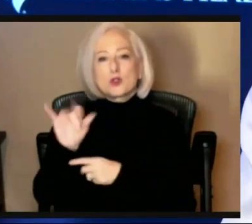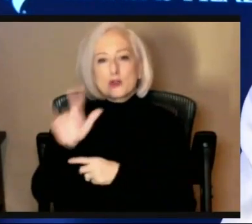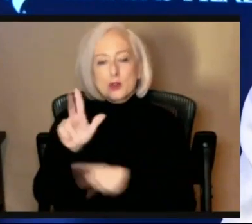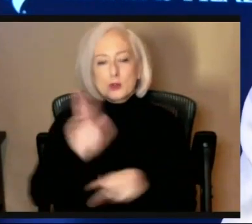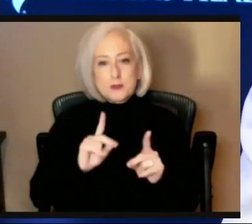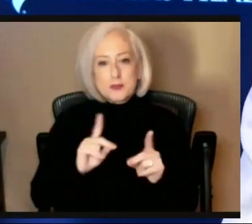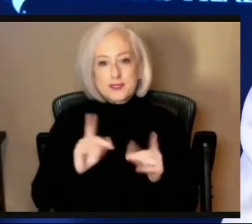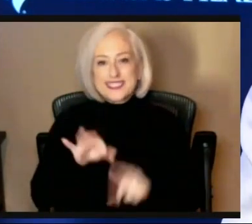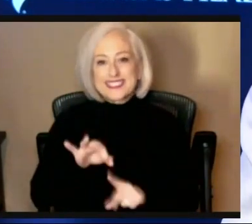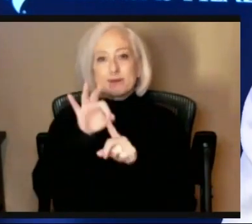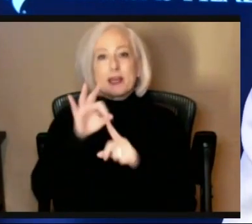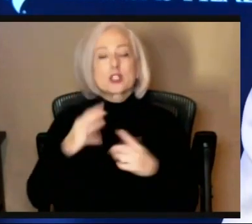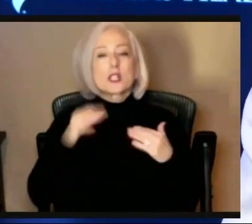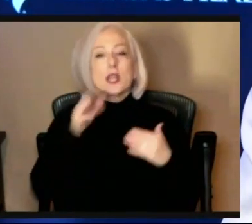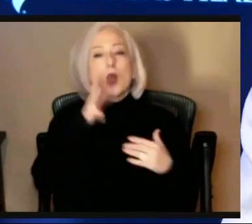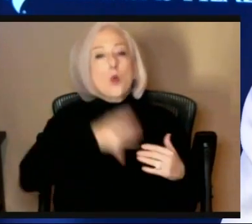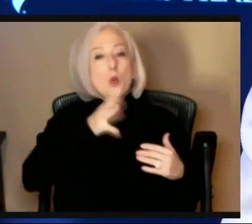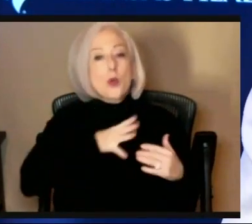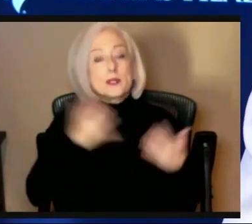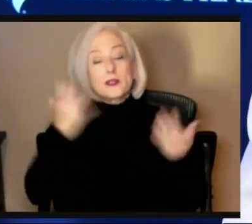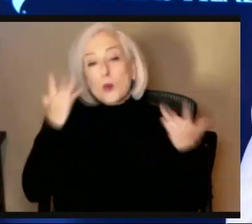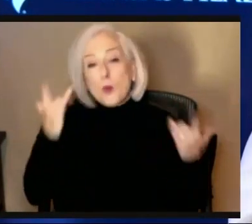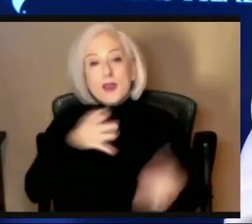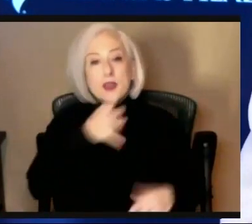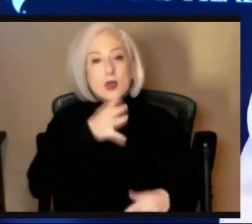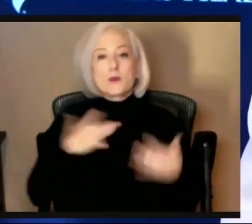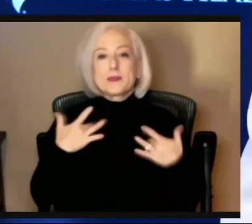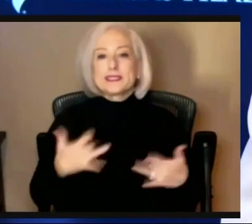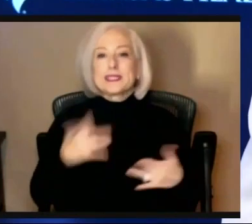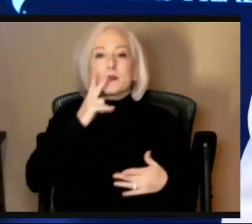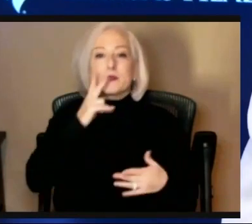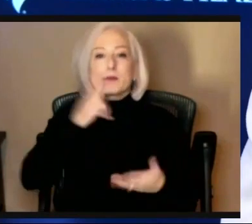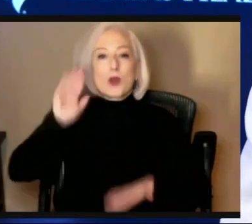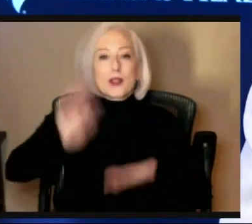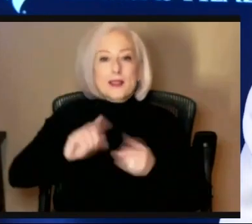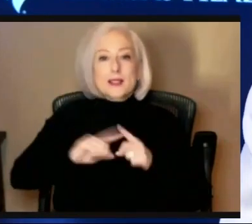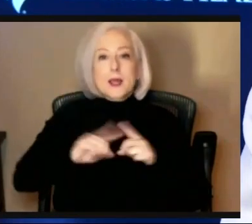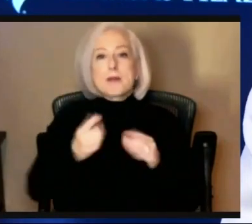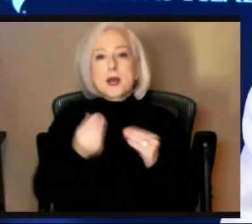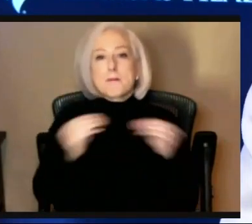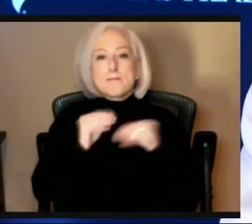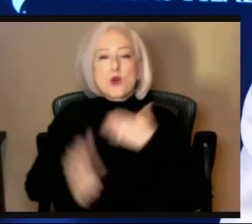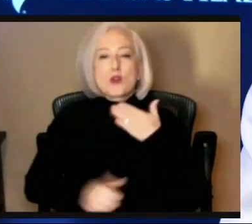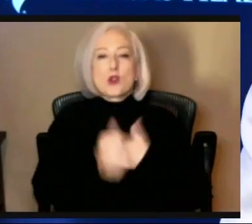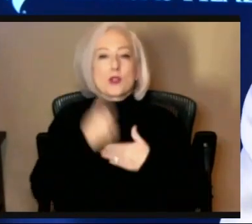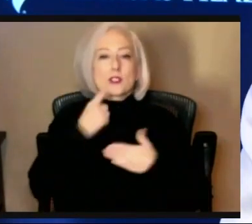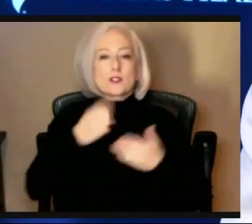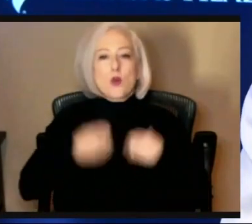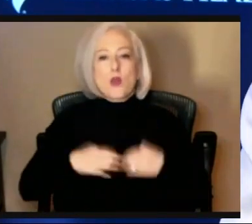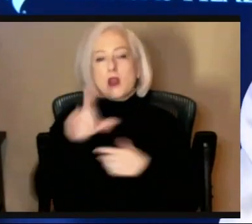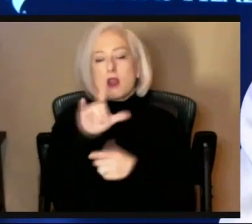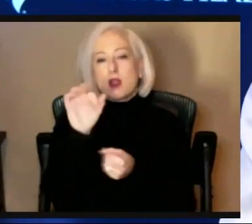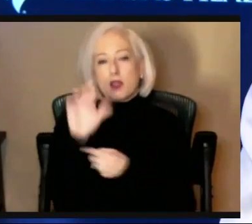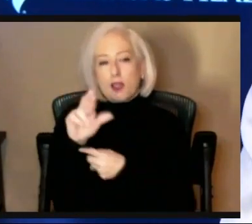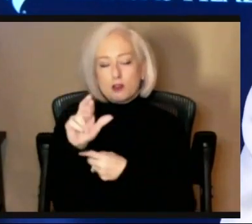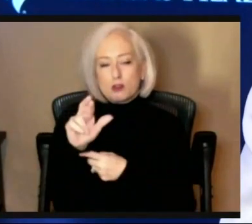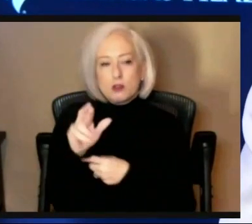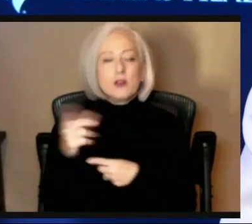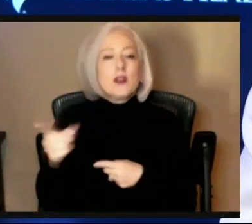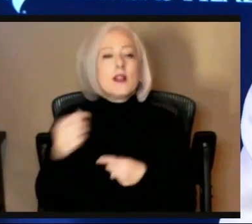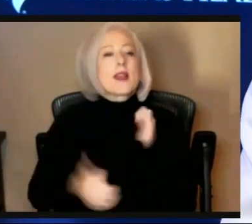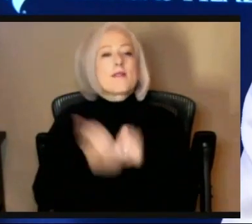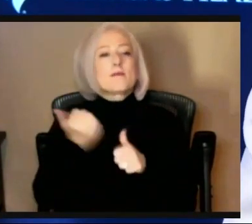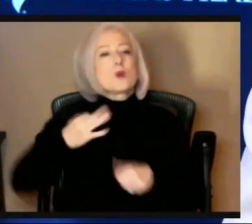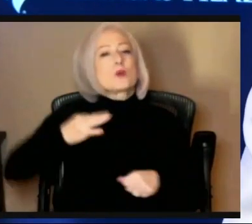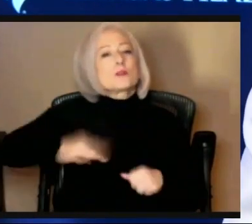to not smoke as much, but they are at increased risk for lung cancer, and also they perhaps have the most to benefit from